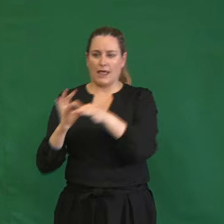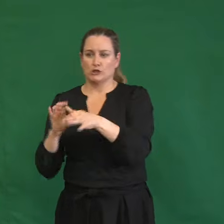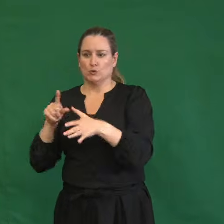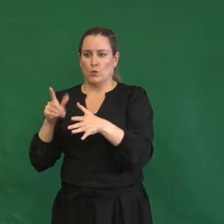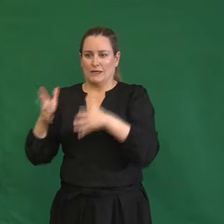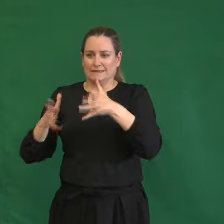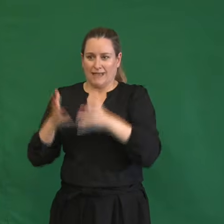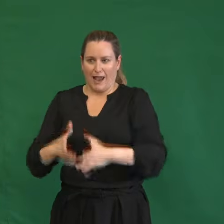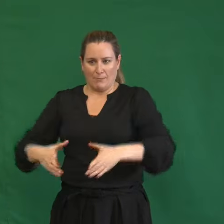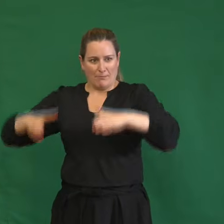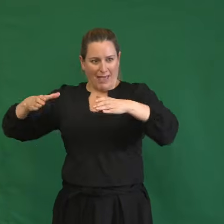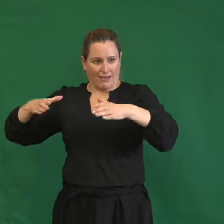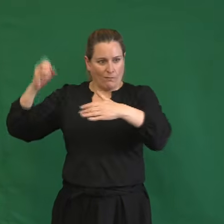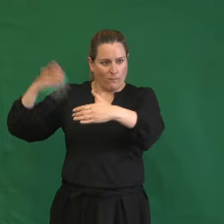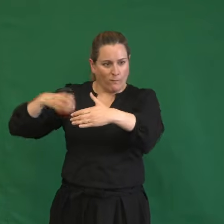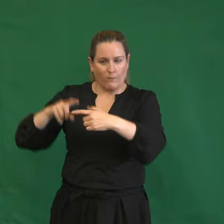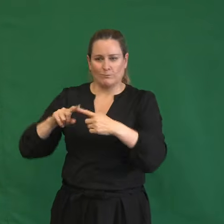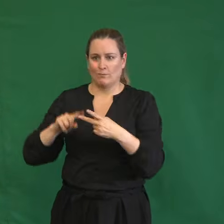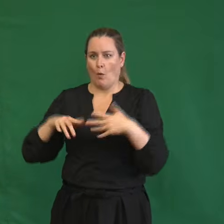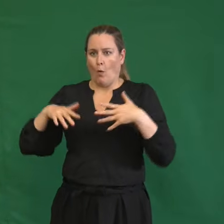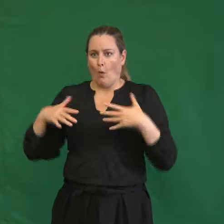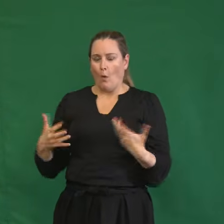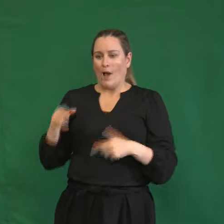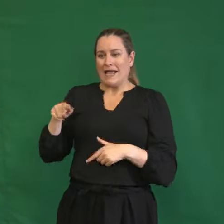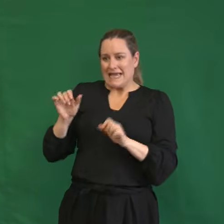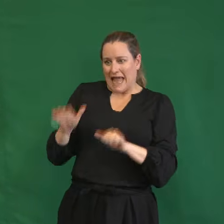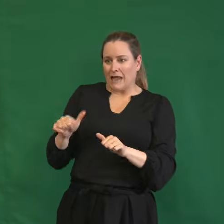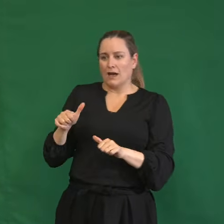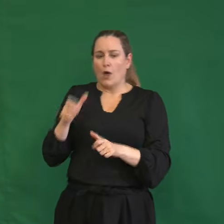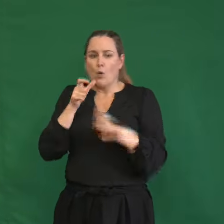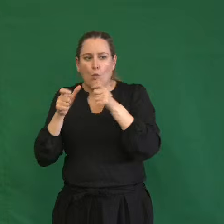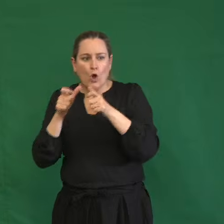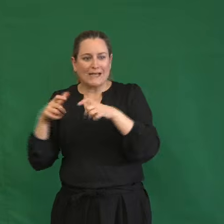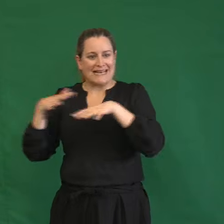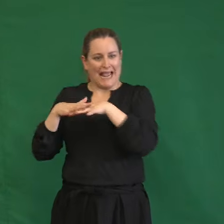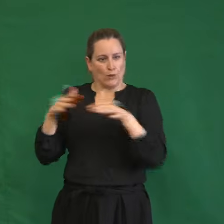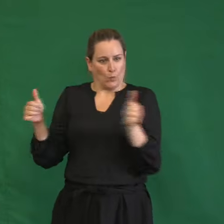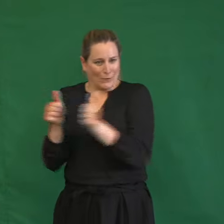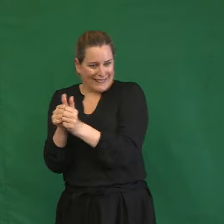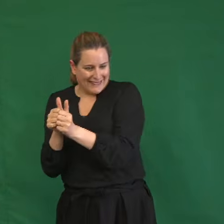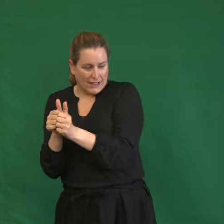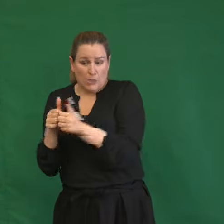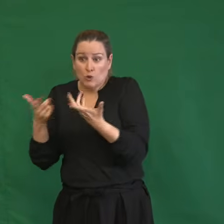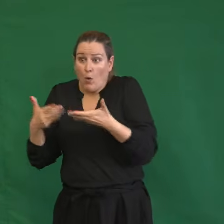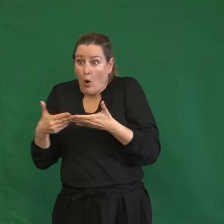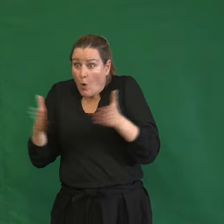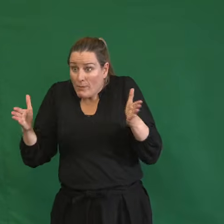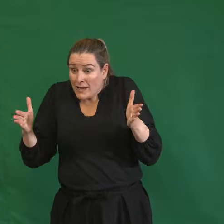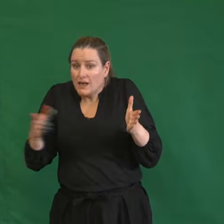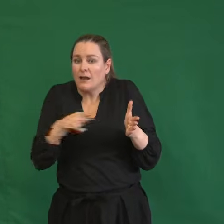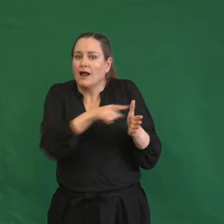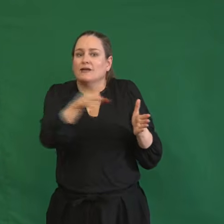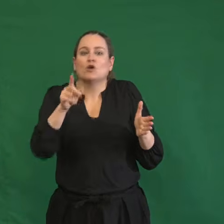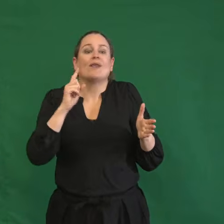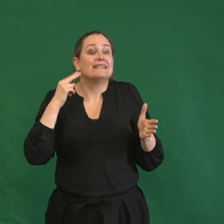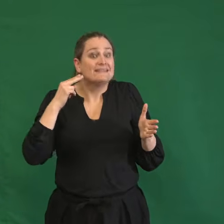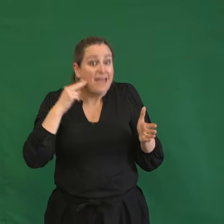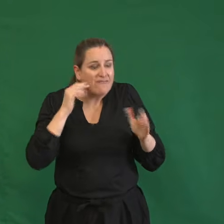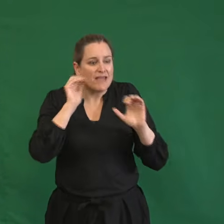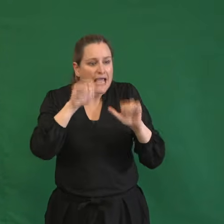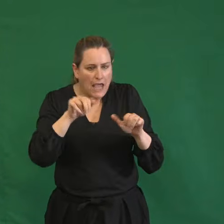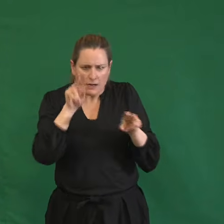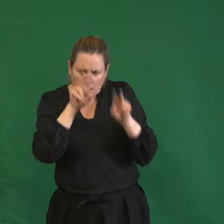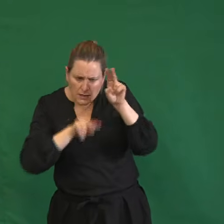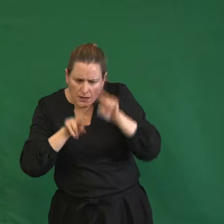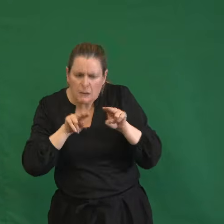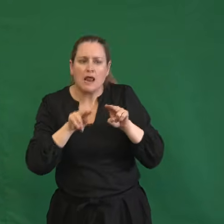bank. The community can comment on that. The community can expand on that. And together, we can build the building blocks that's needed to